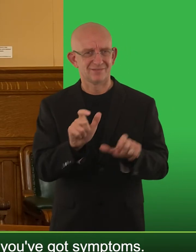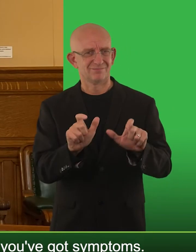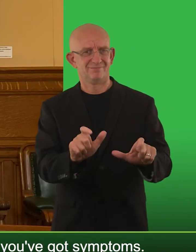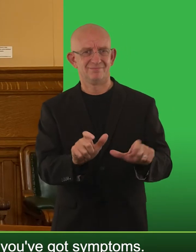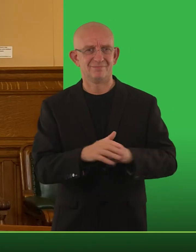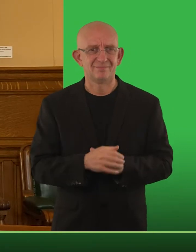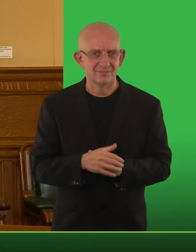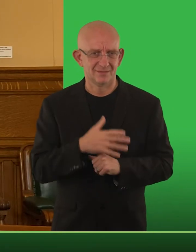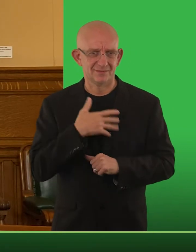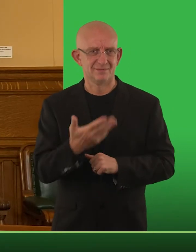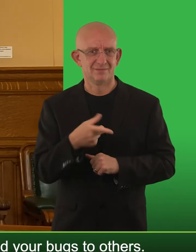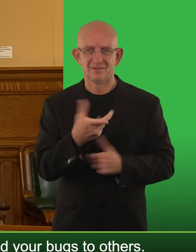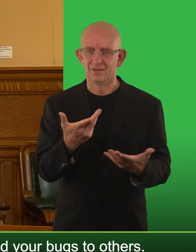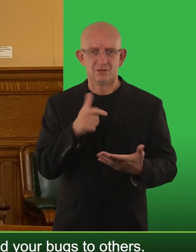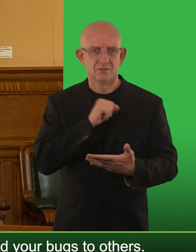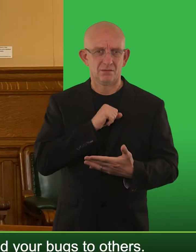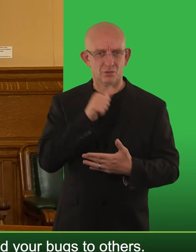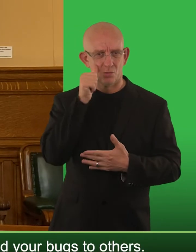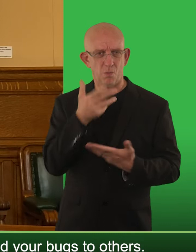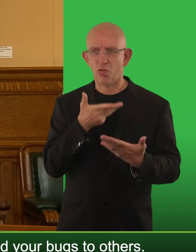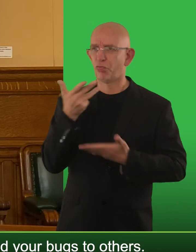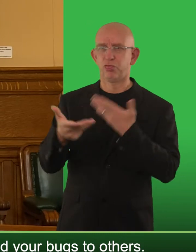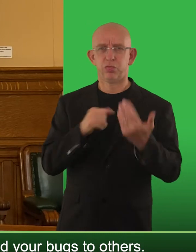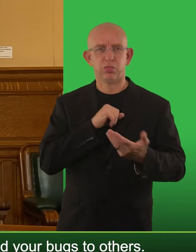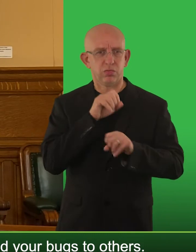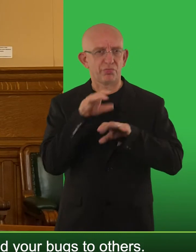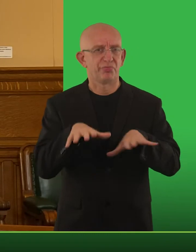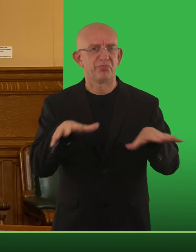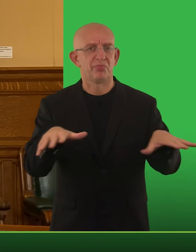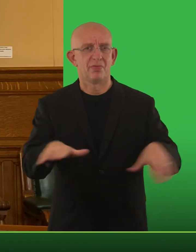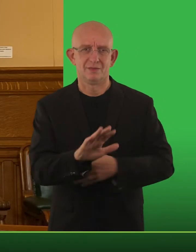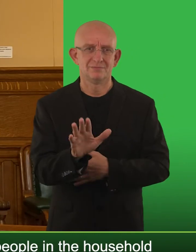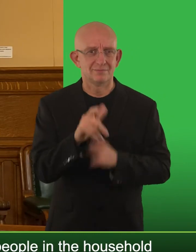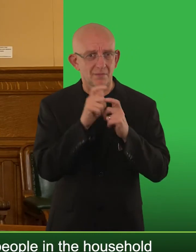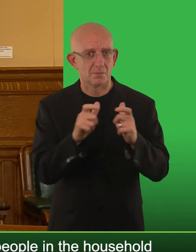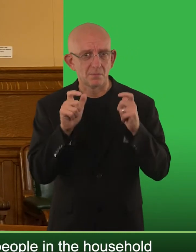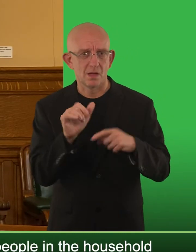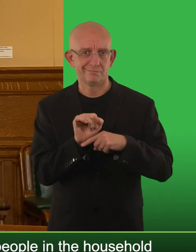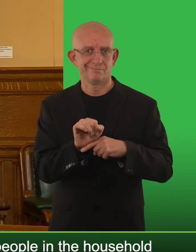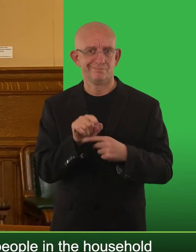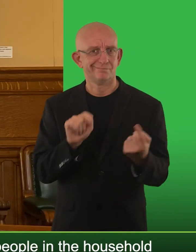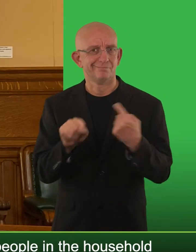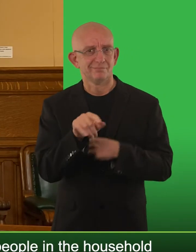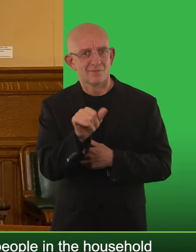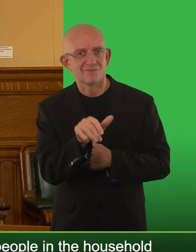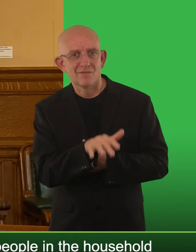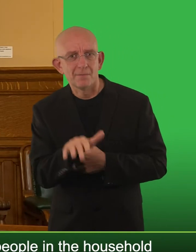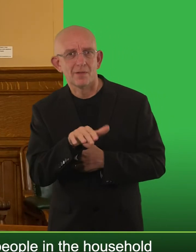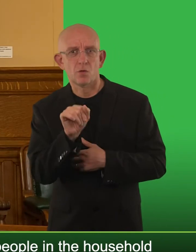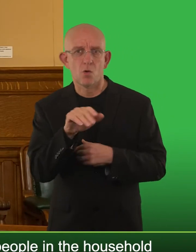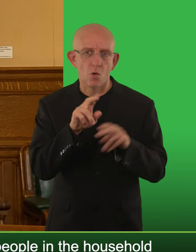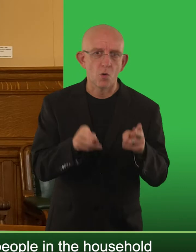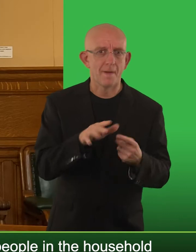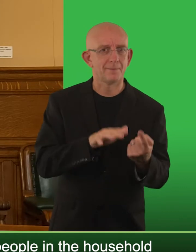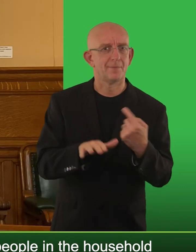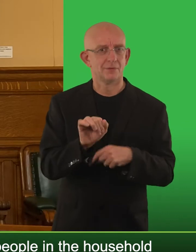got symptoms. Standard sort of respiratory hygiene, don't spread your bugs to others. Wear a mask. That reduces